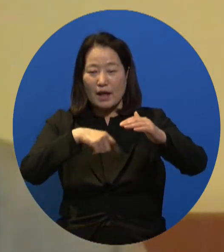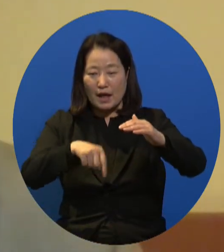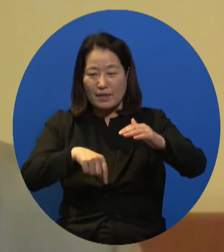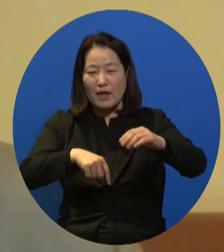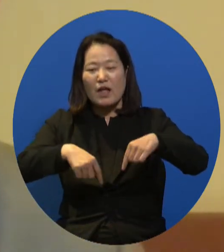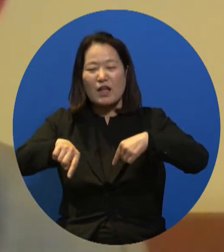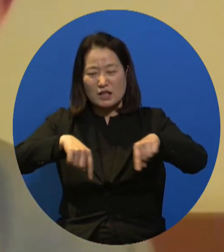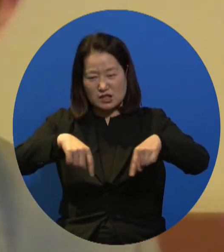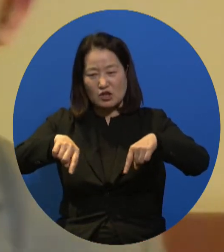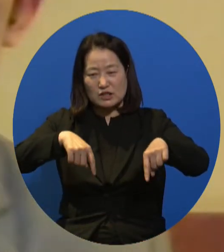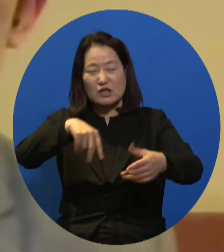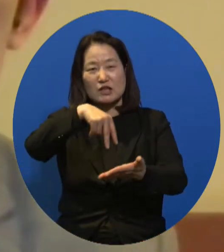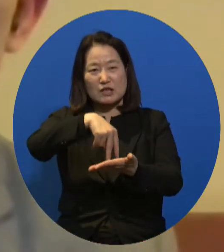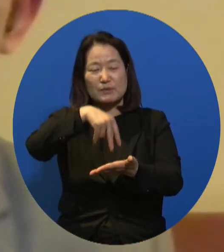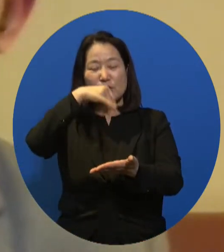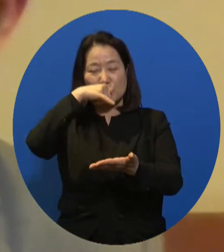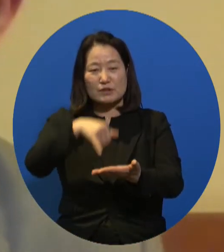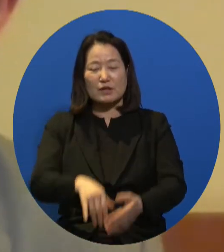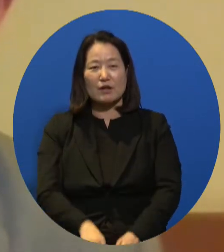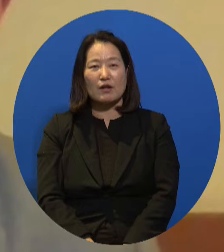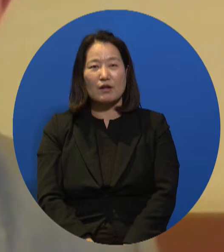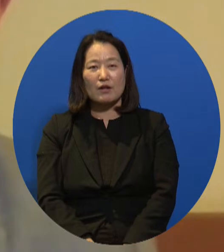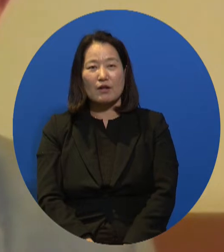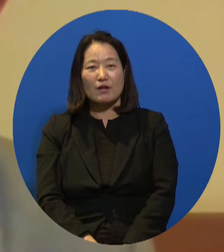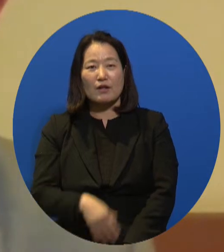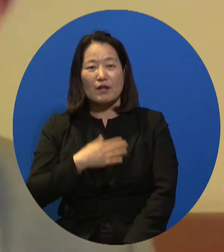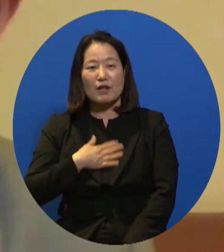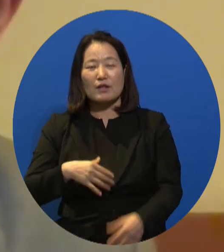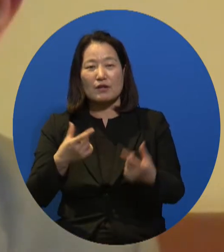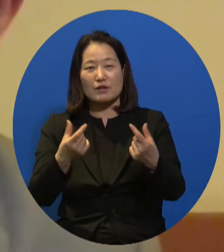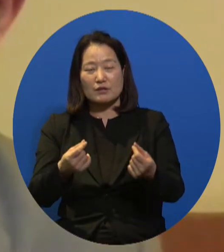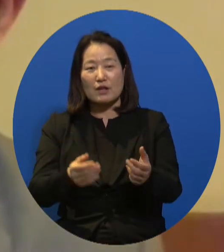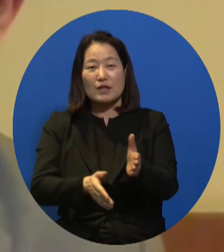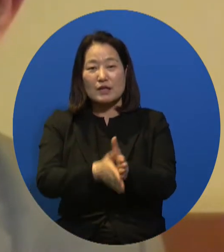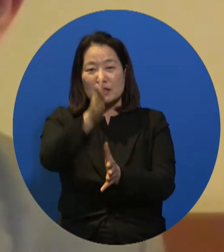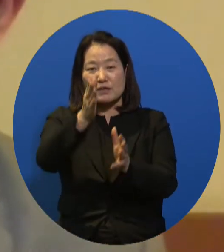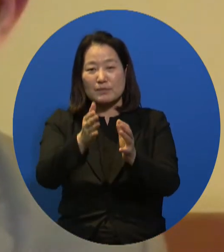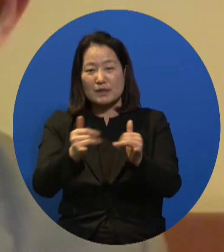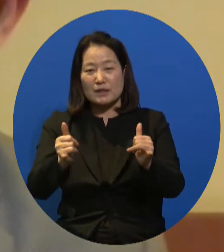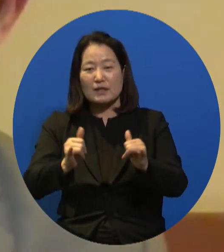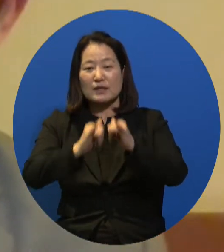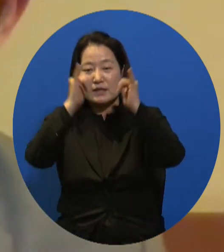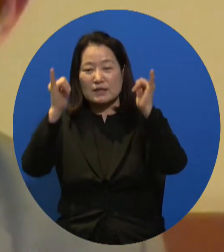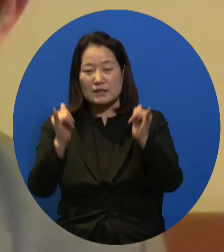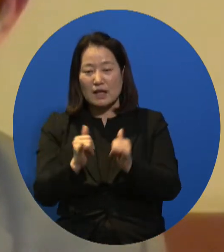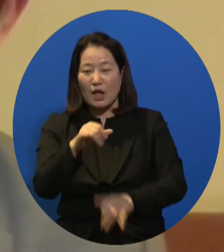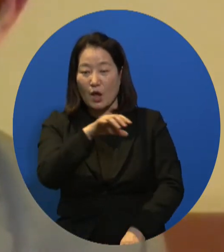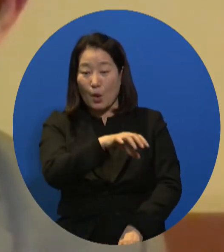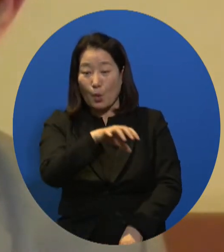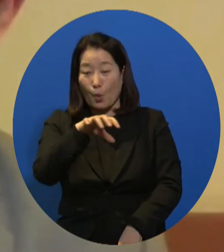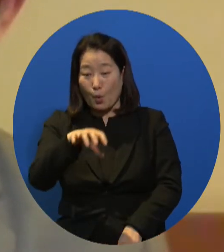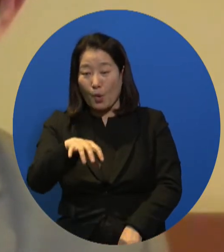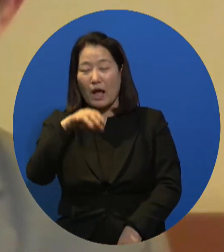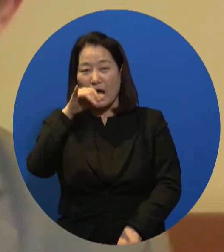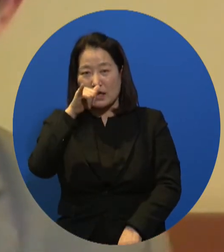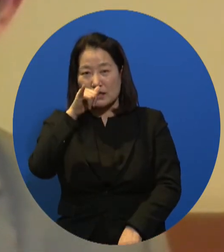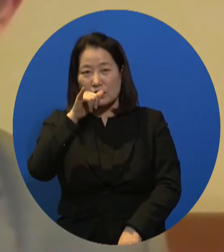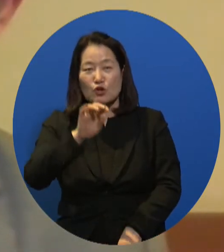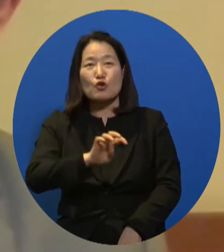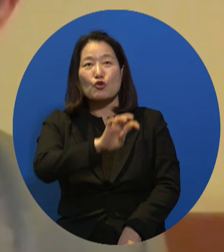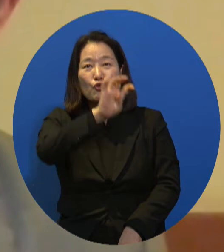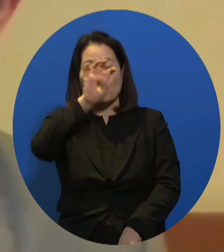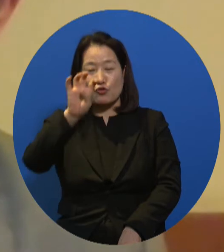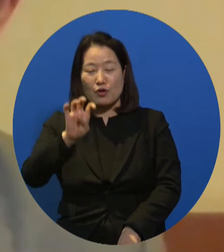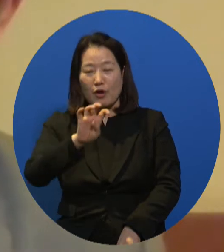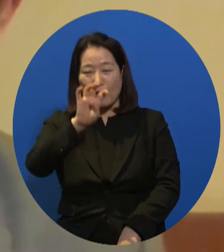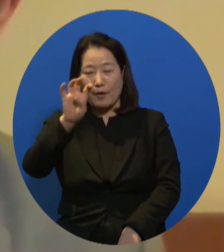Unfortunately, you might know that civil society space has been under serious threat in this region in recent years, the